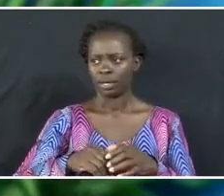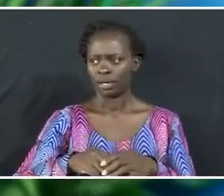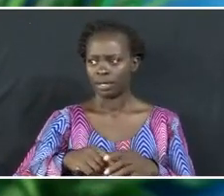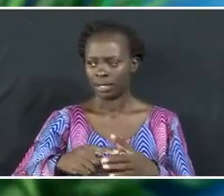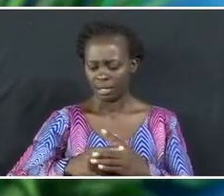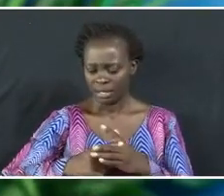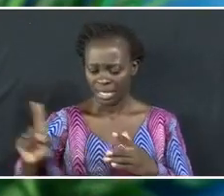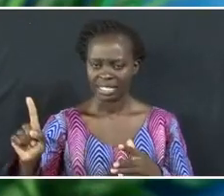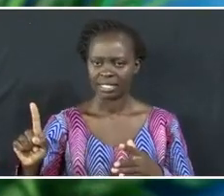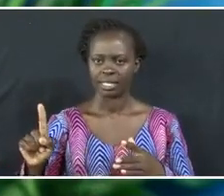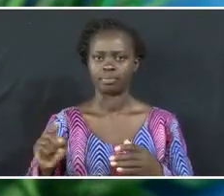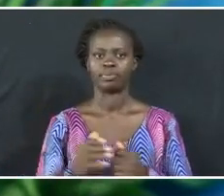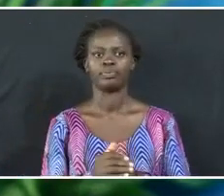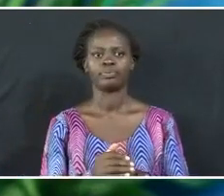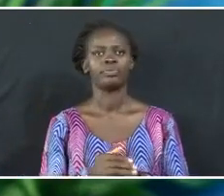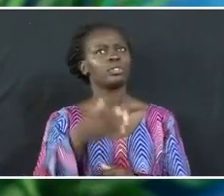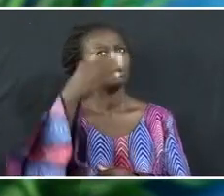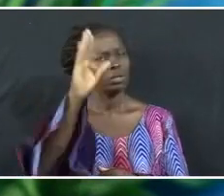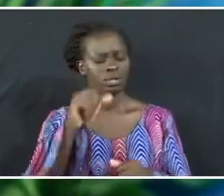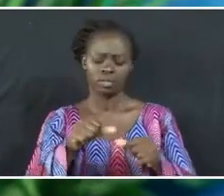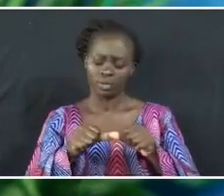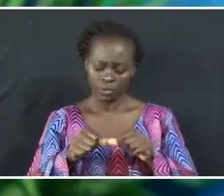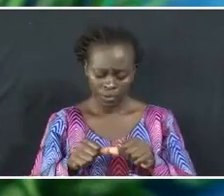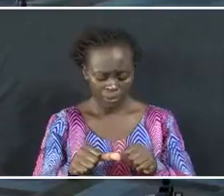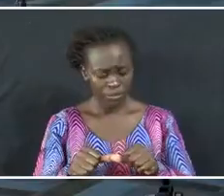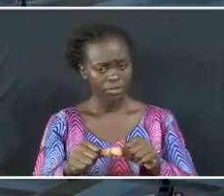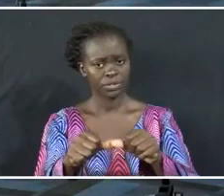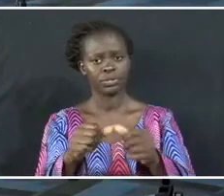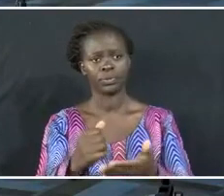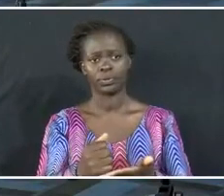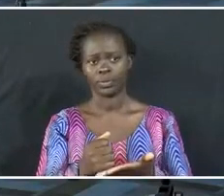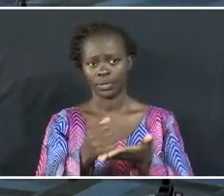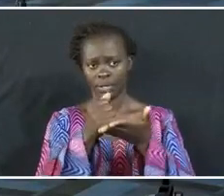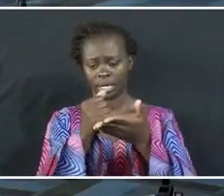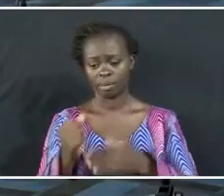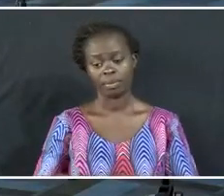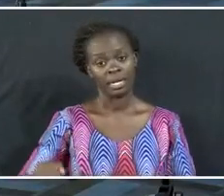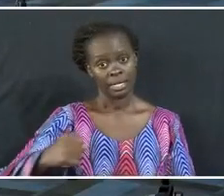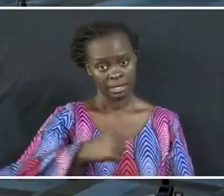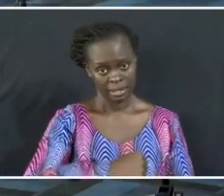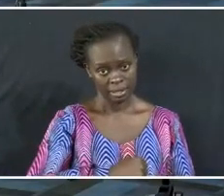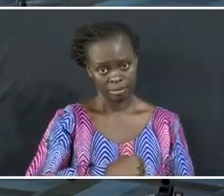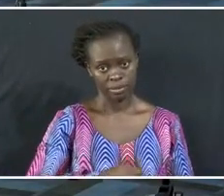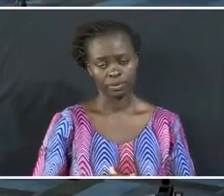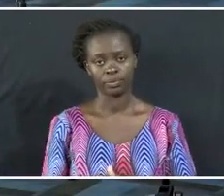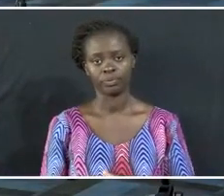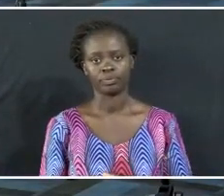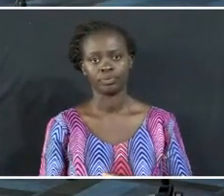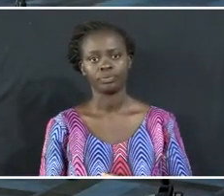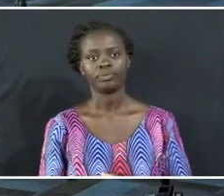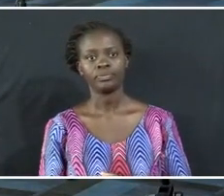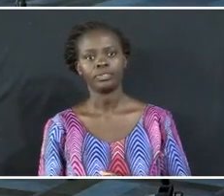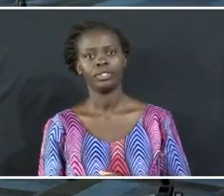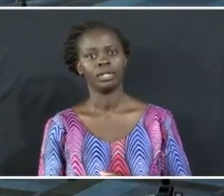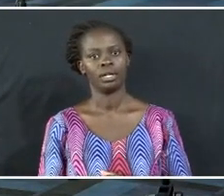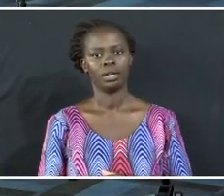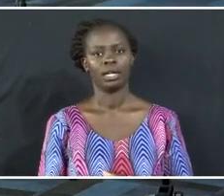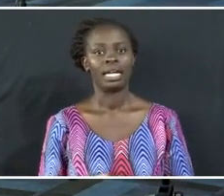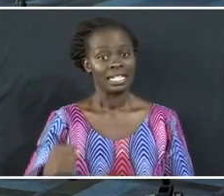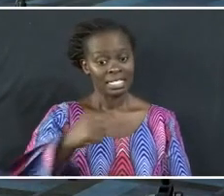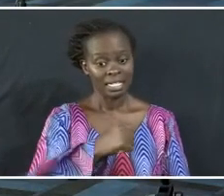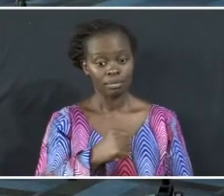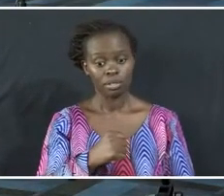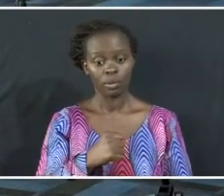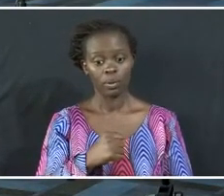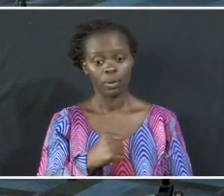abandoned God, God was still with him. Samson ran to the city gates, but they were locked.